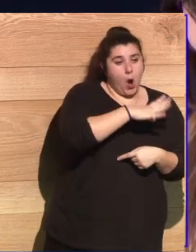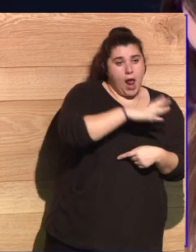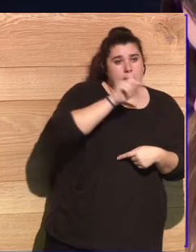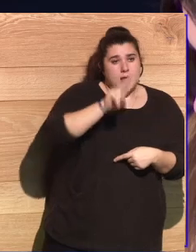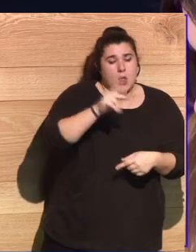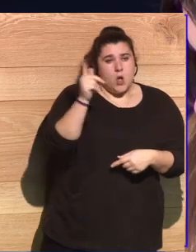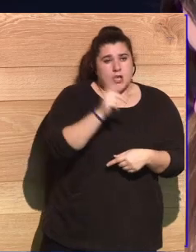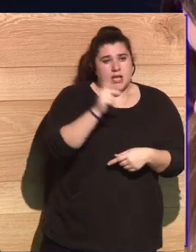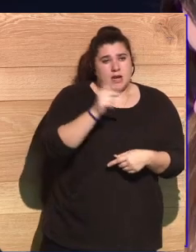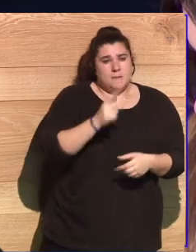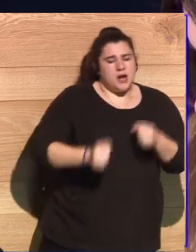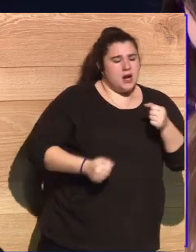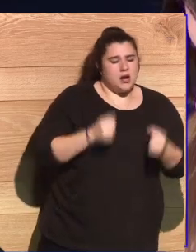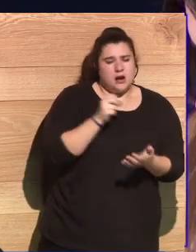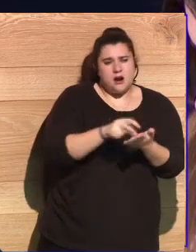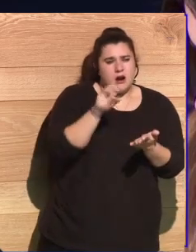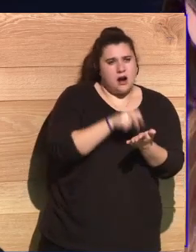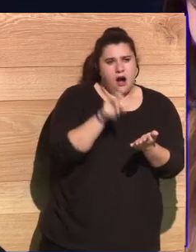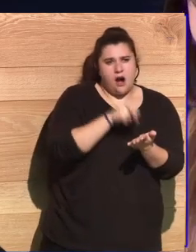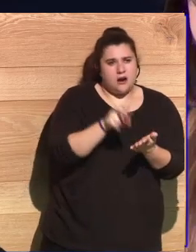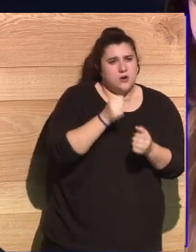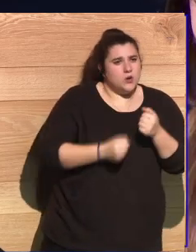So, but the funny thing was that by the time